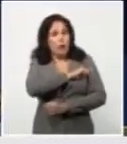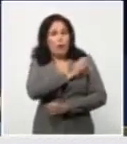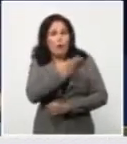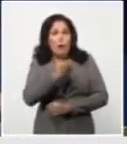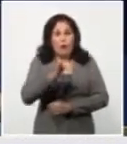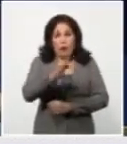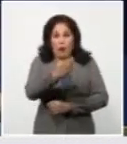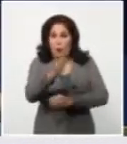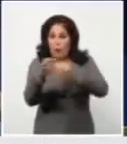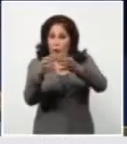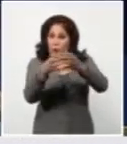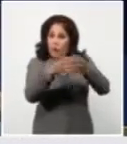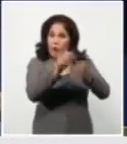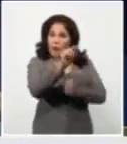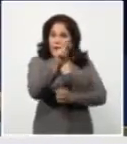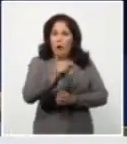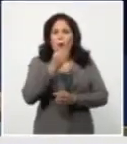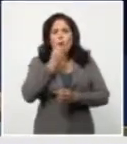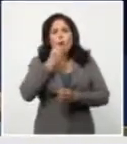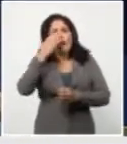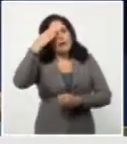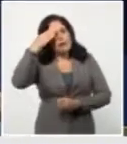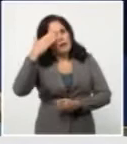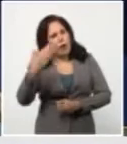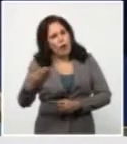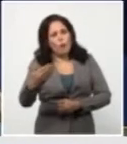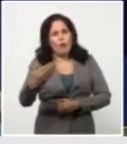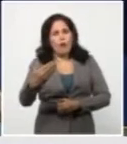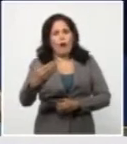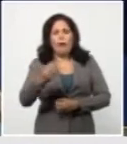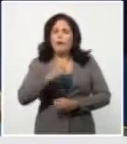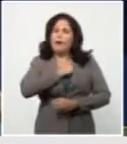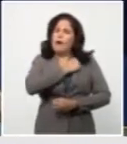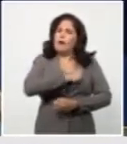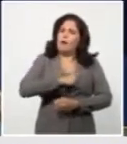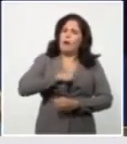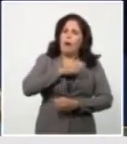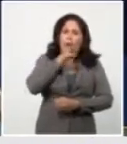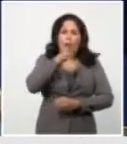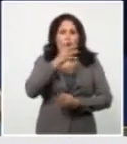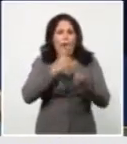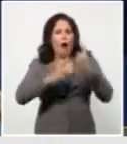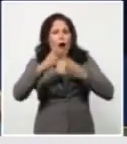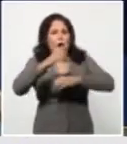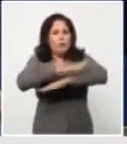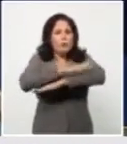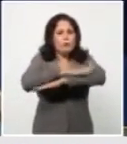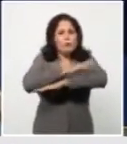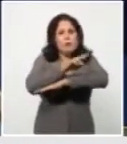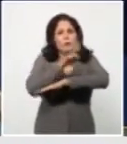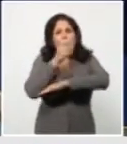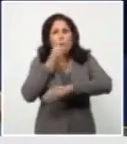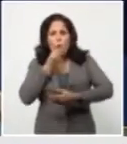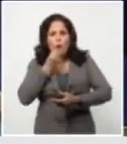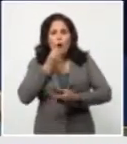quarantine. Our people is encouraged to show their appreciation from their